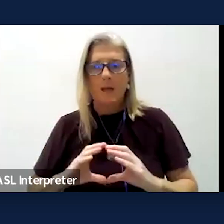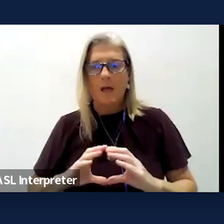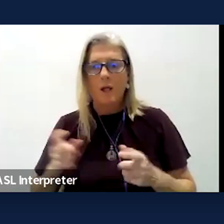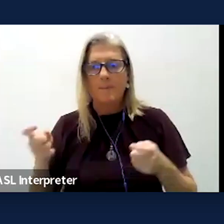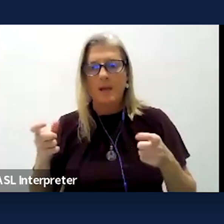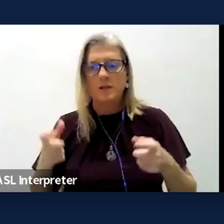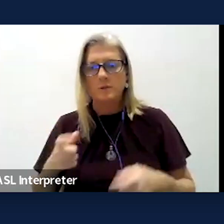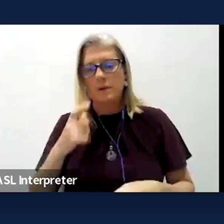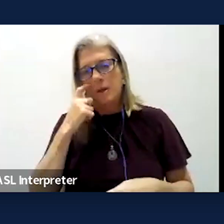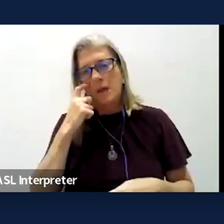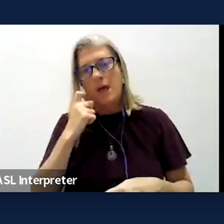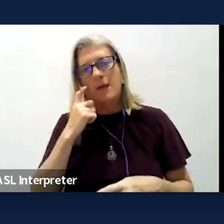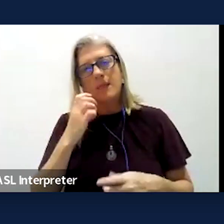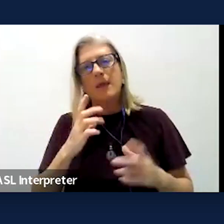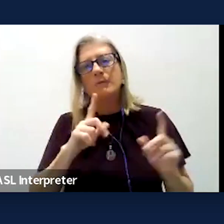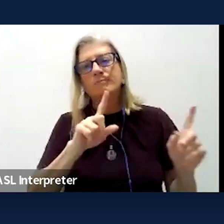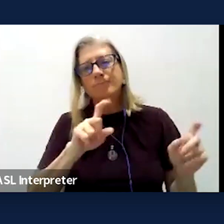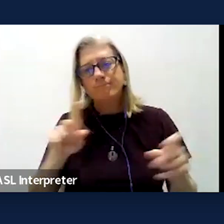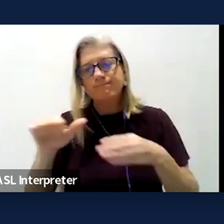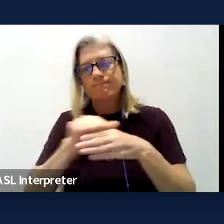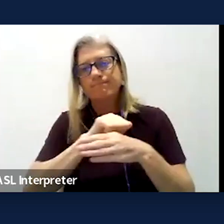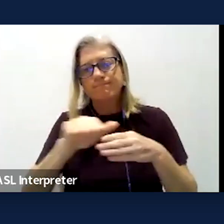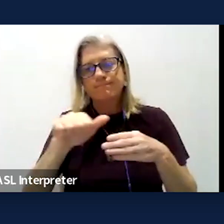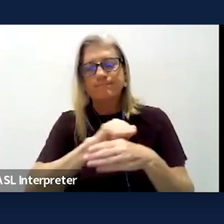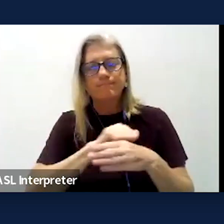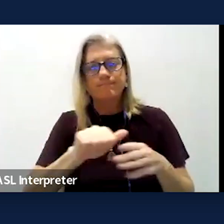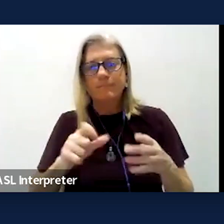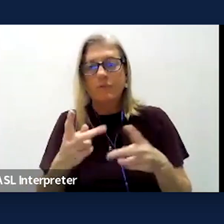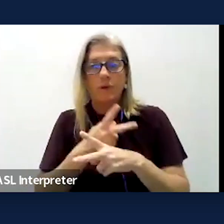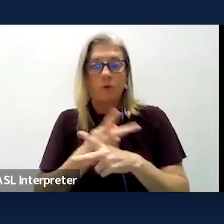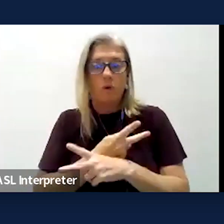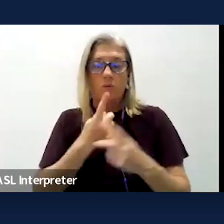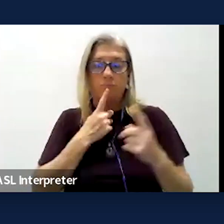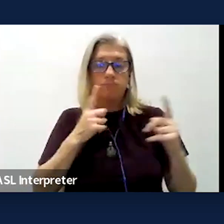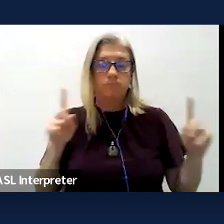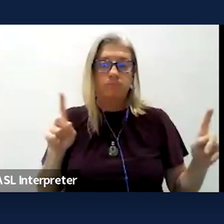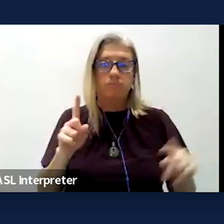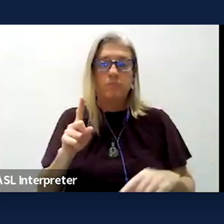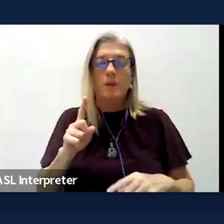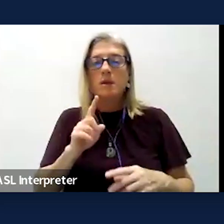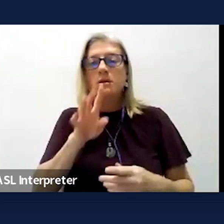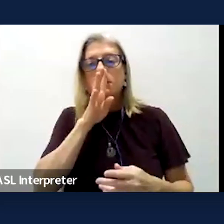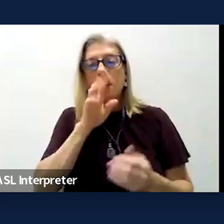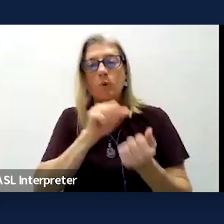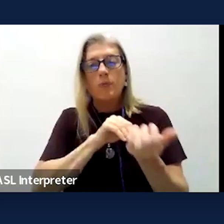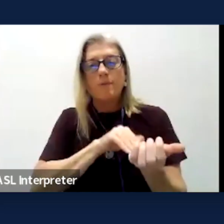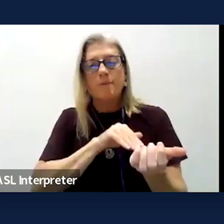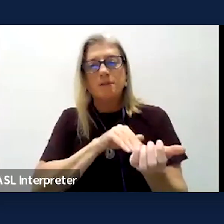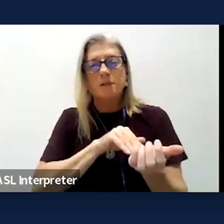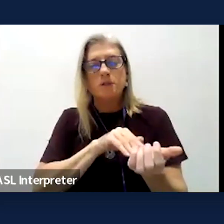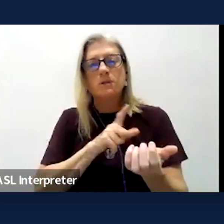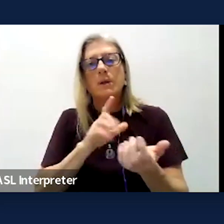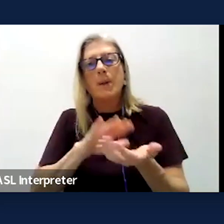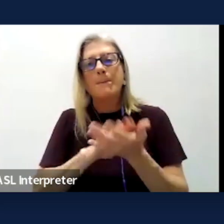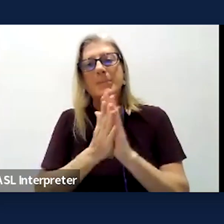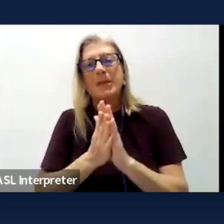I think it's trial and error at first, and figure out what works for you, and talk with your physician, become educated